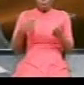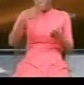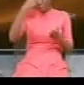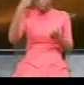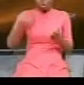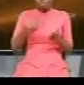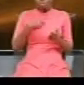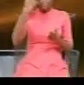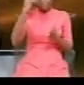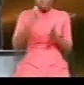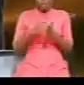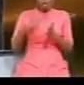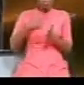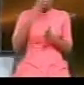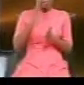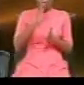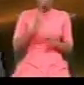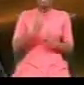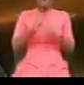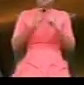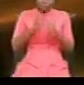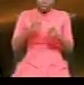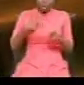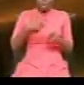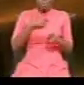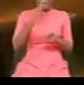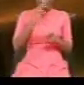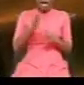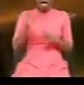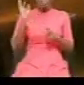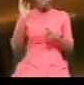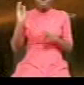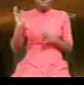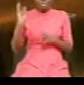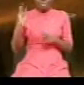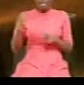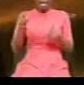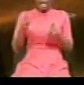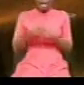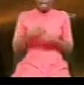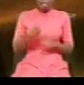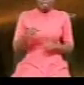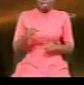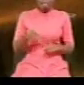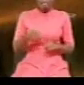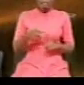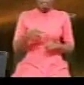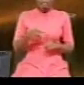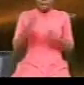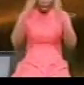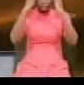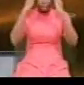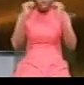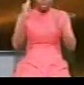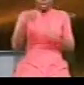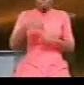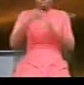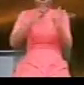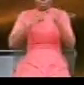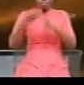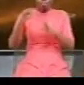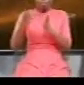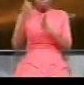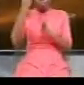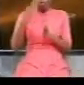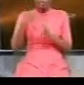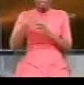shall be rewarded. We are witnessing a special move of God in these last